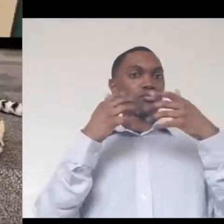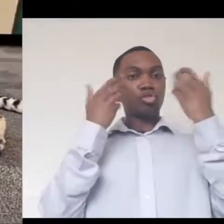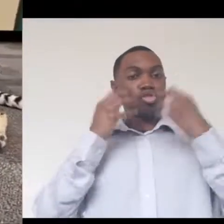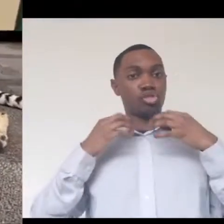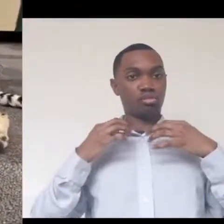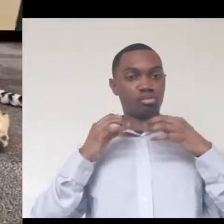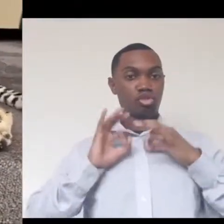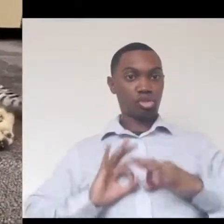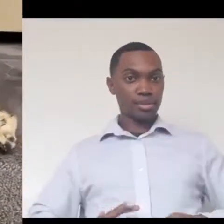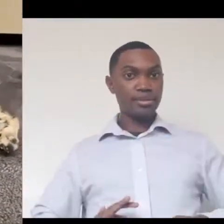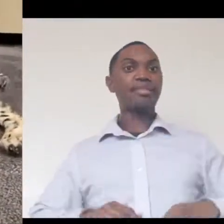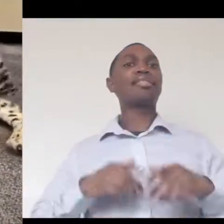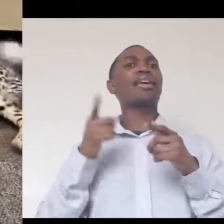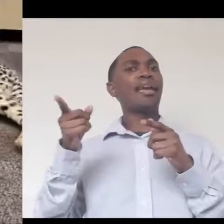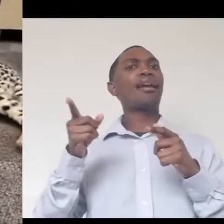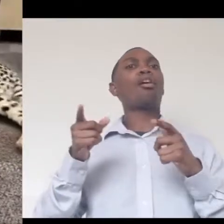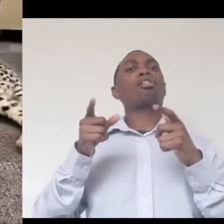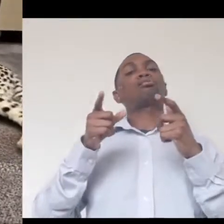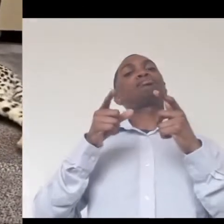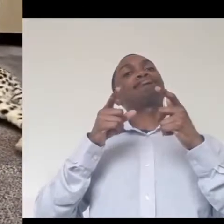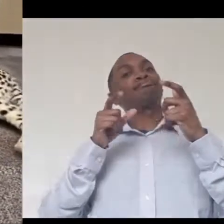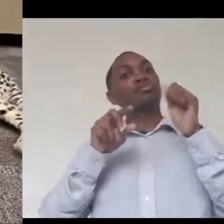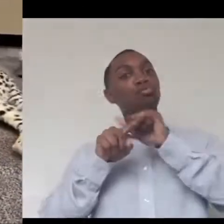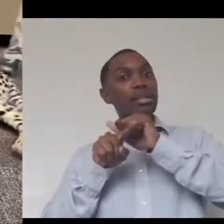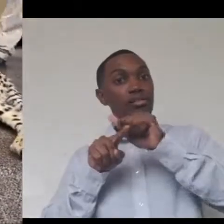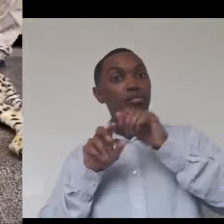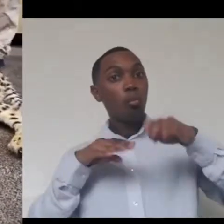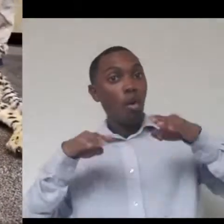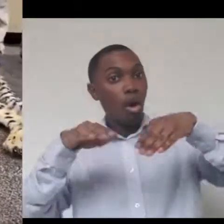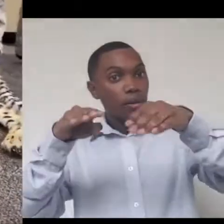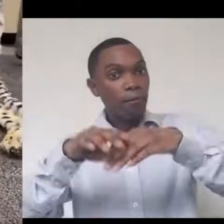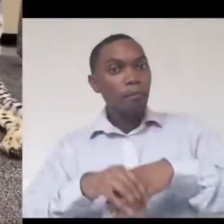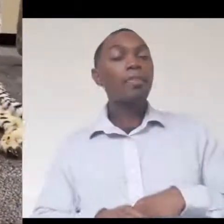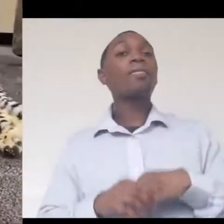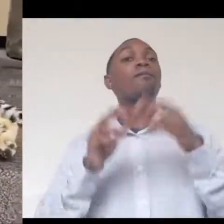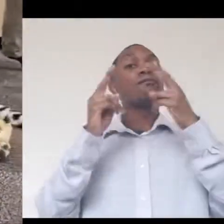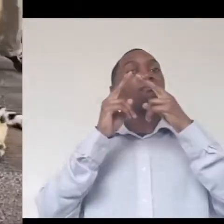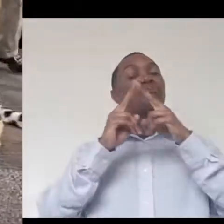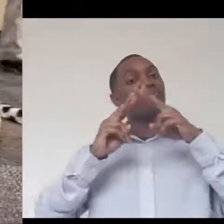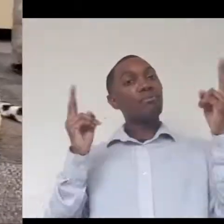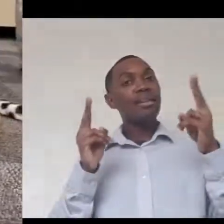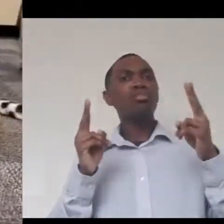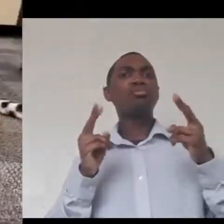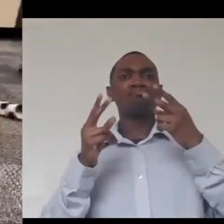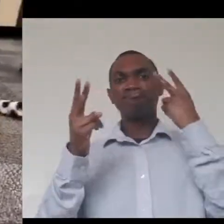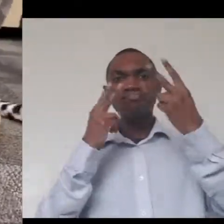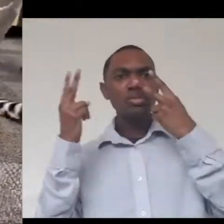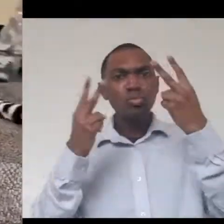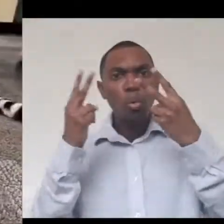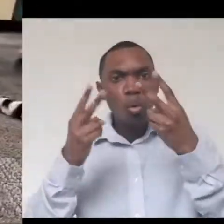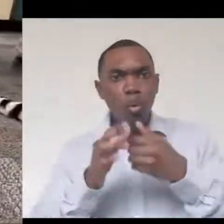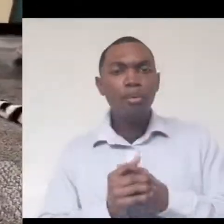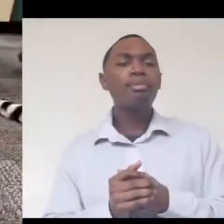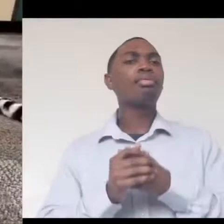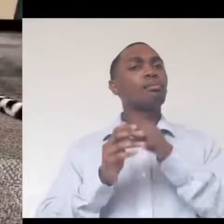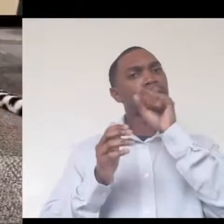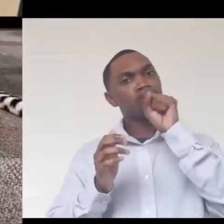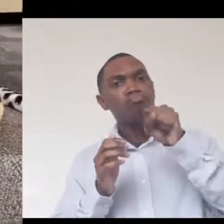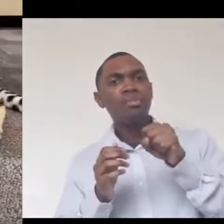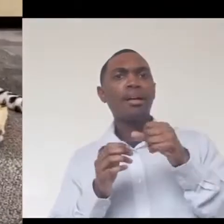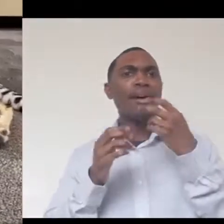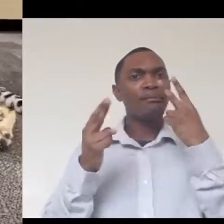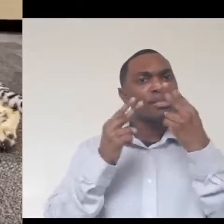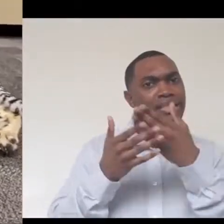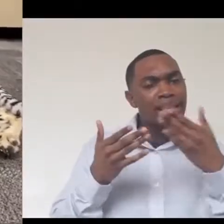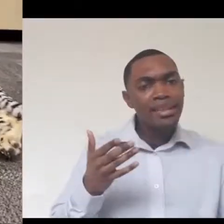them because that's some great enrichment. Like I said, these guys are very visual animals. They love seeing things. That's the best way to